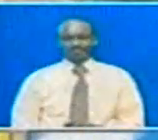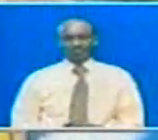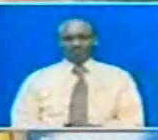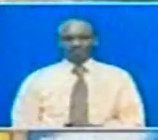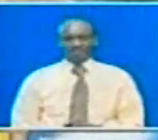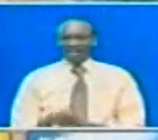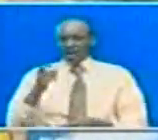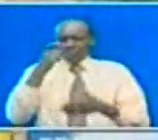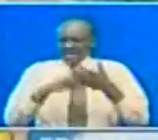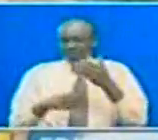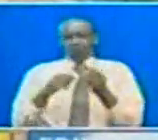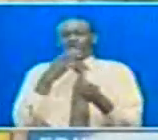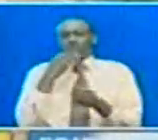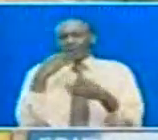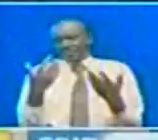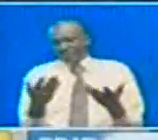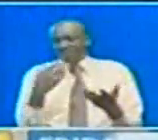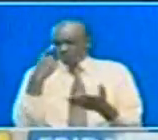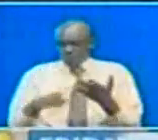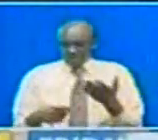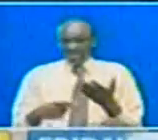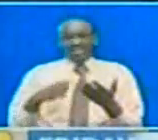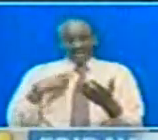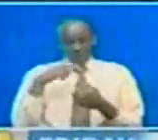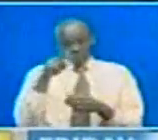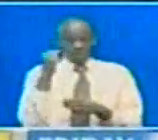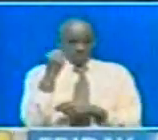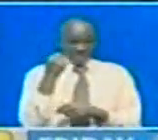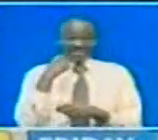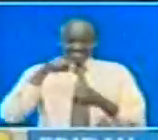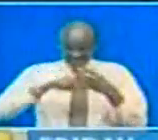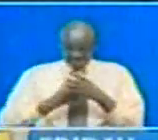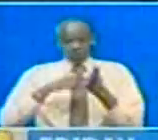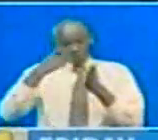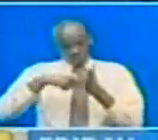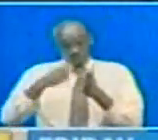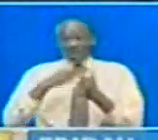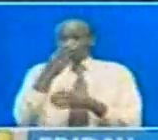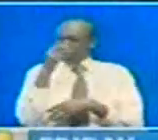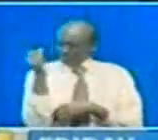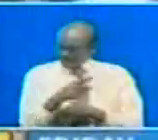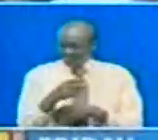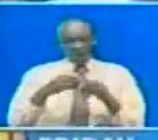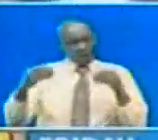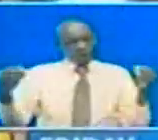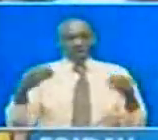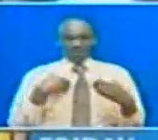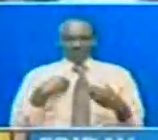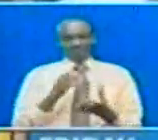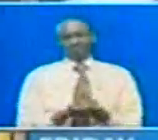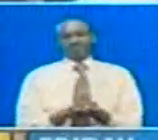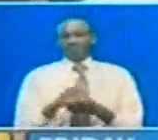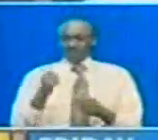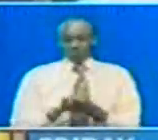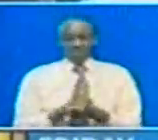The price of sugar could fall from tomorrow as the country's largest sugar miller restarts production following a two-month-long hiatus. Going into